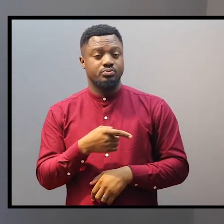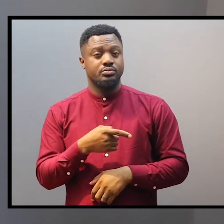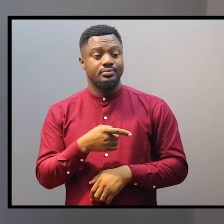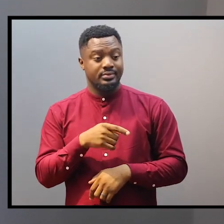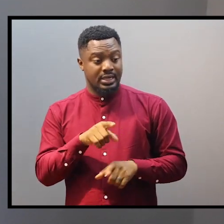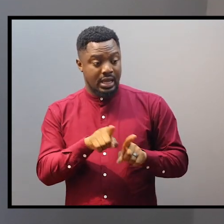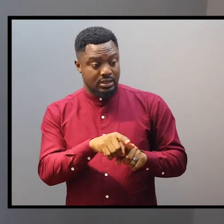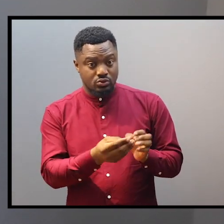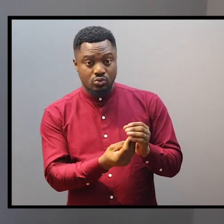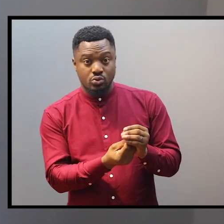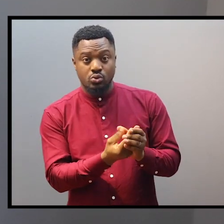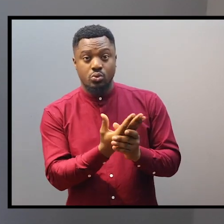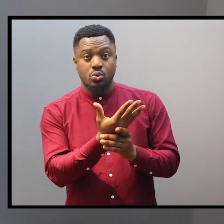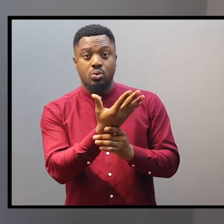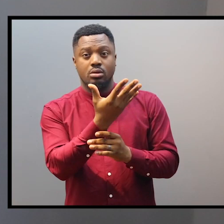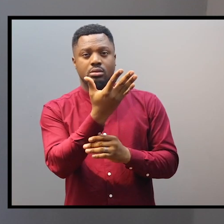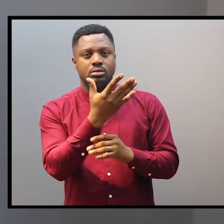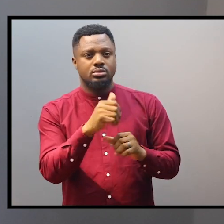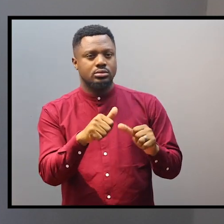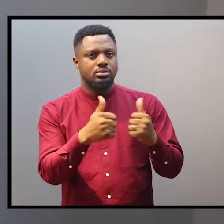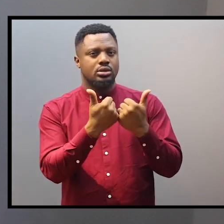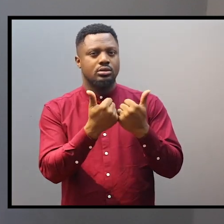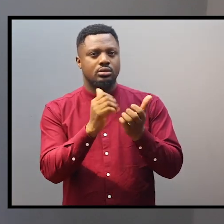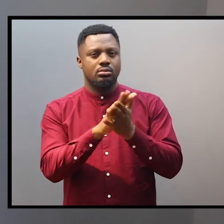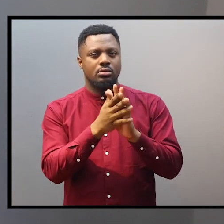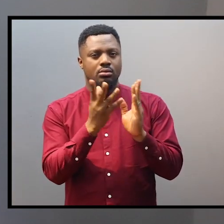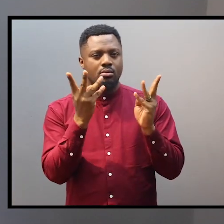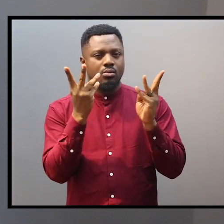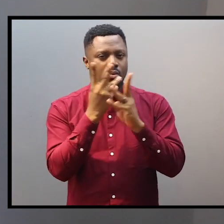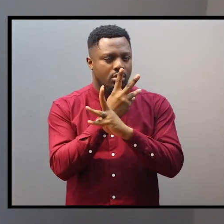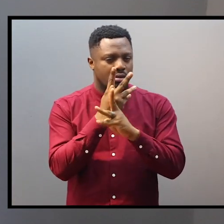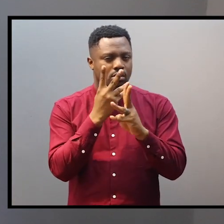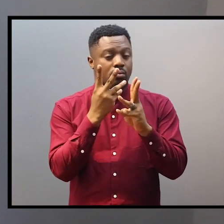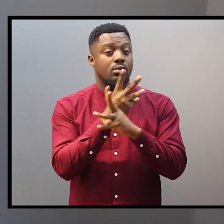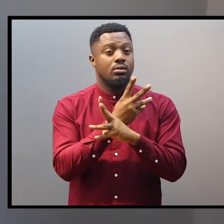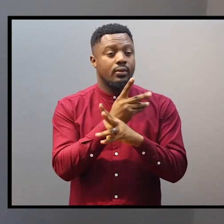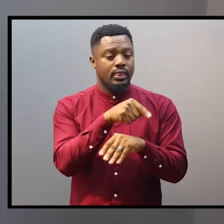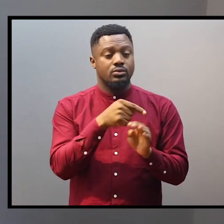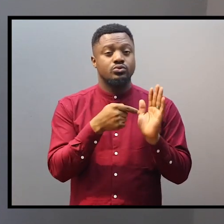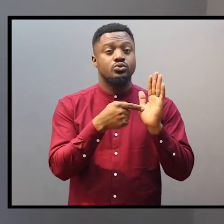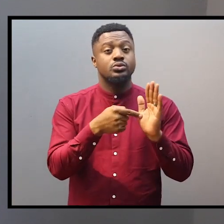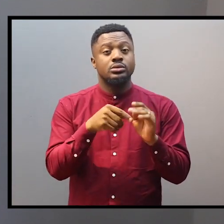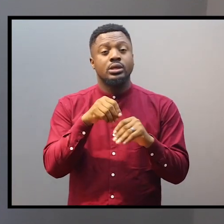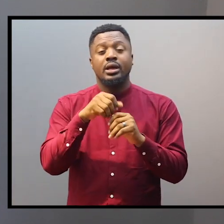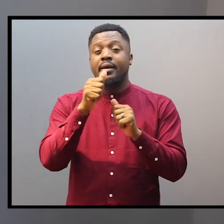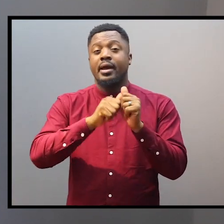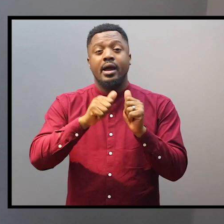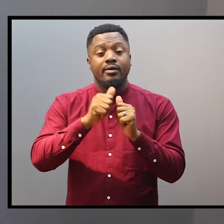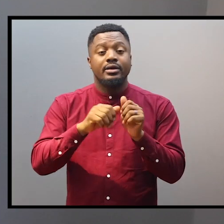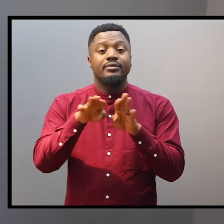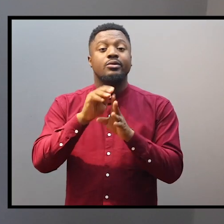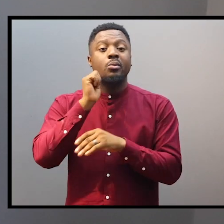their age. And as they grow older, the challenges are more apparent. It also shows up in